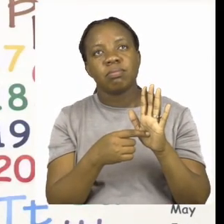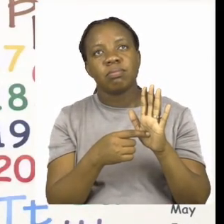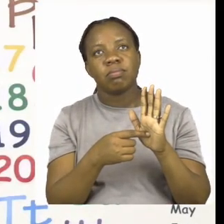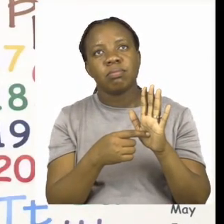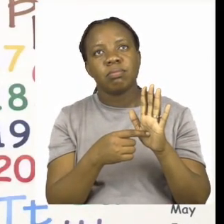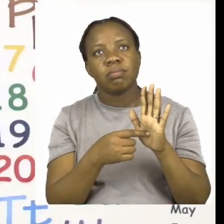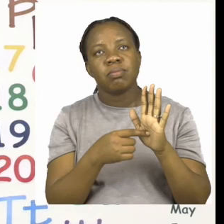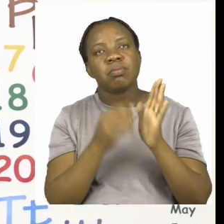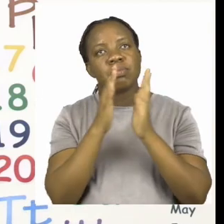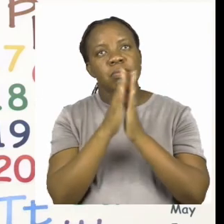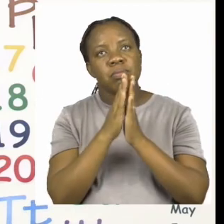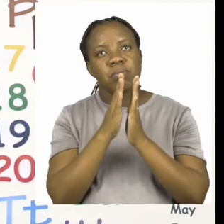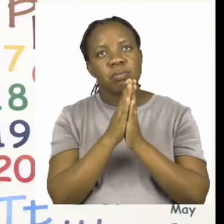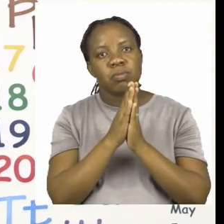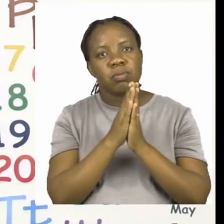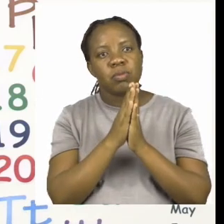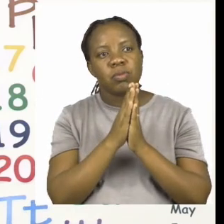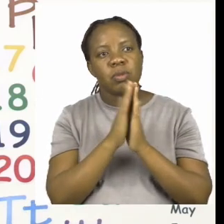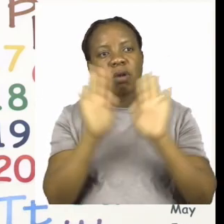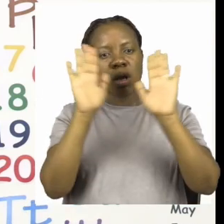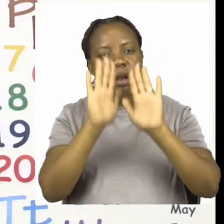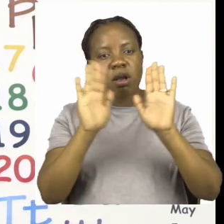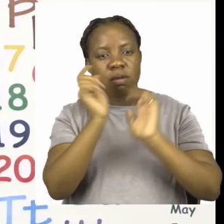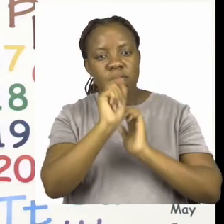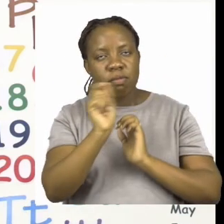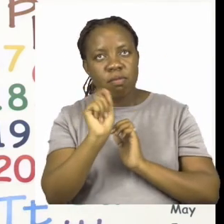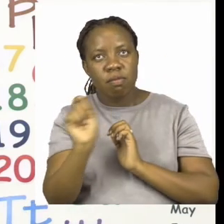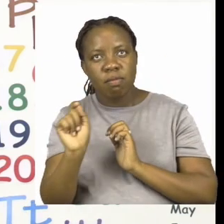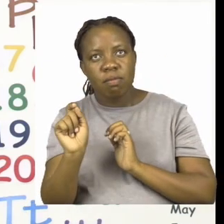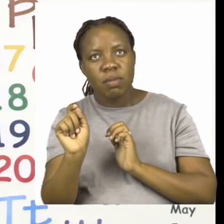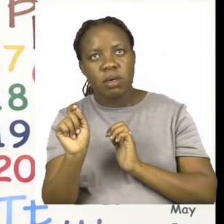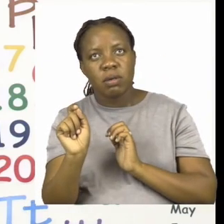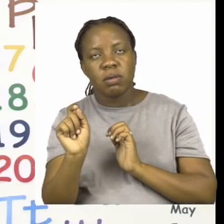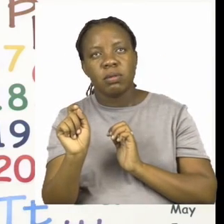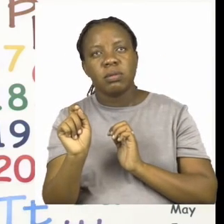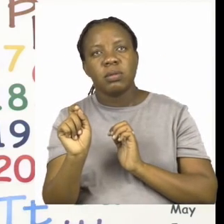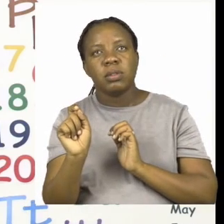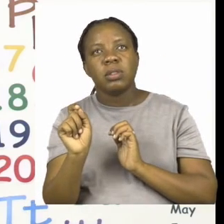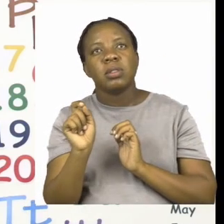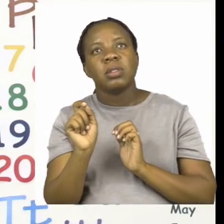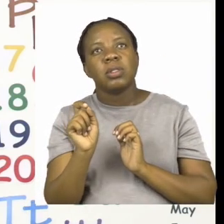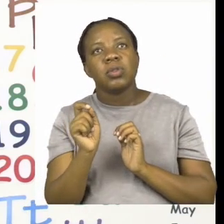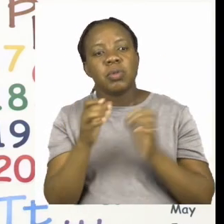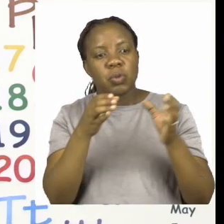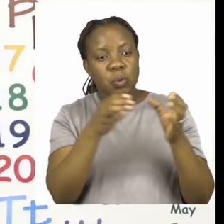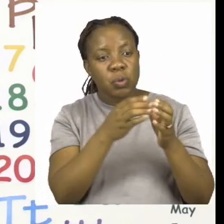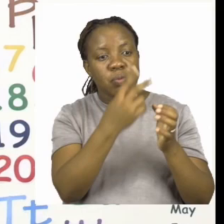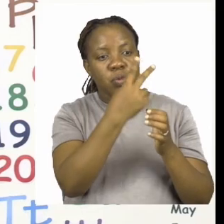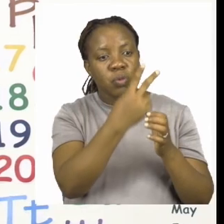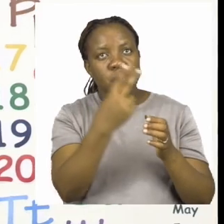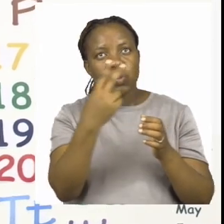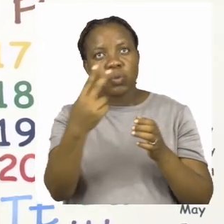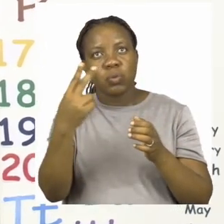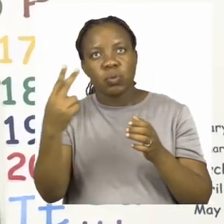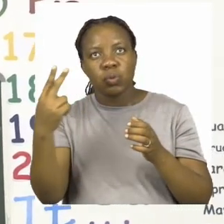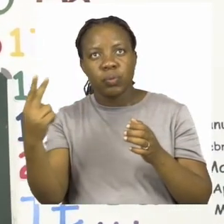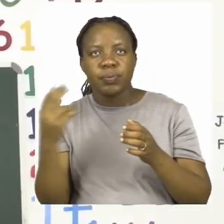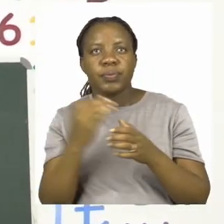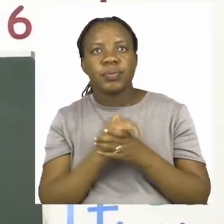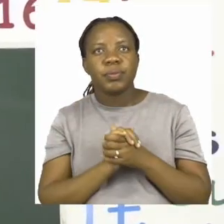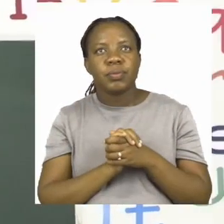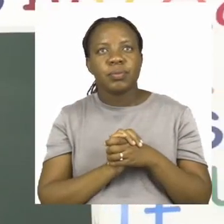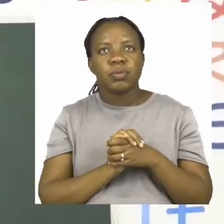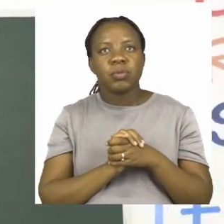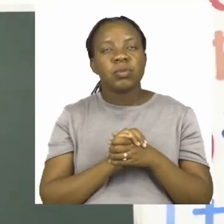of 2. Can you help me to group all these markers so that we can see how many groups